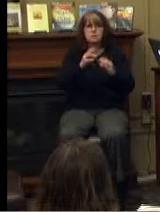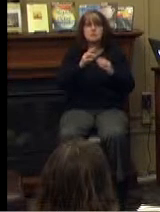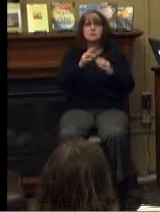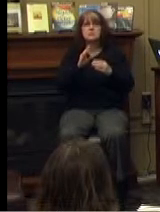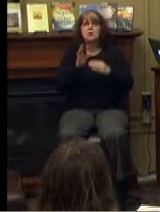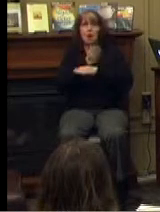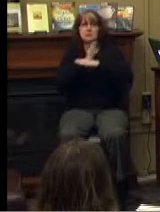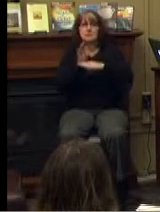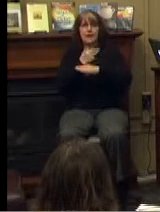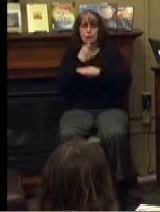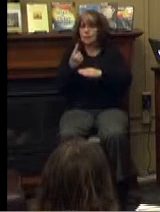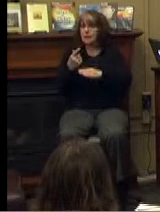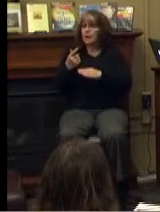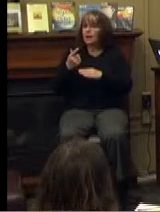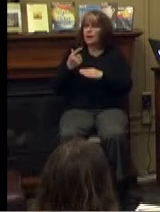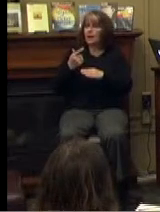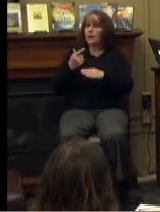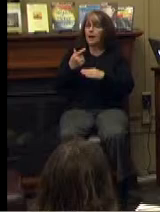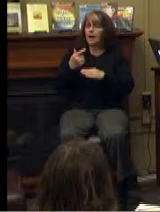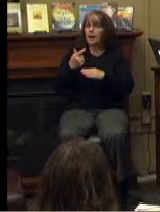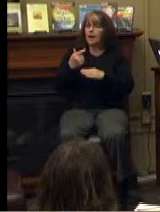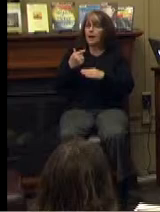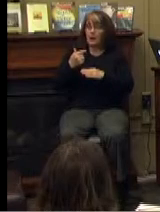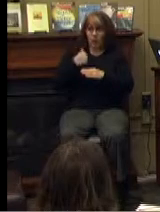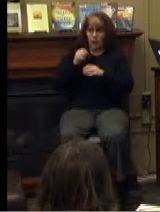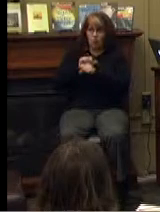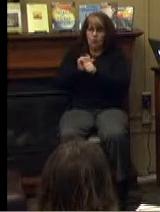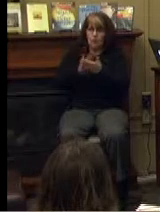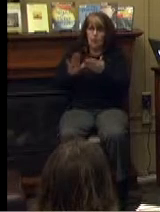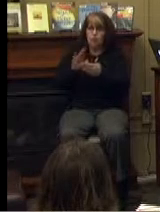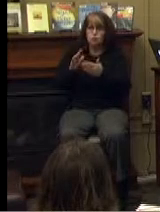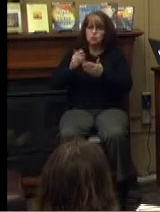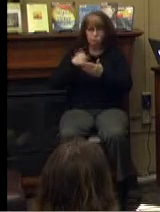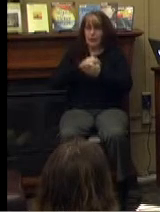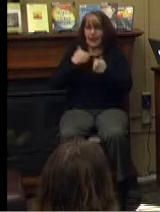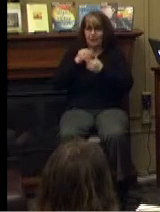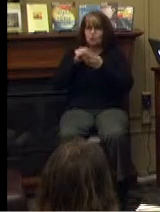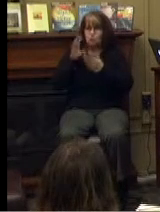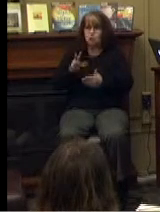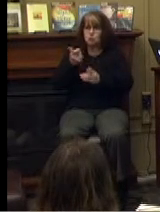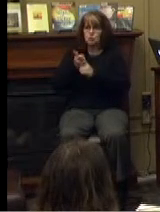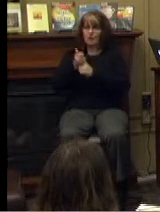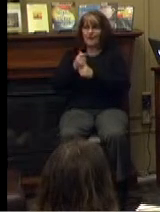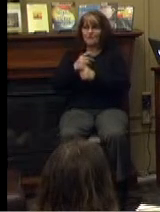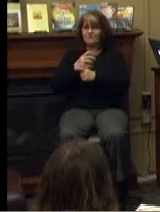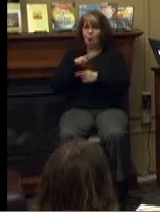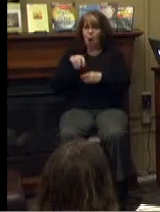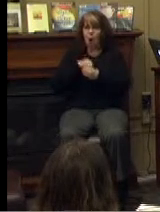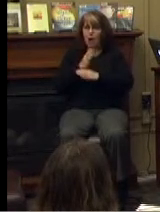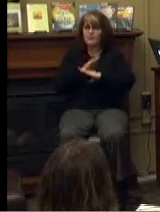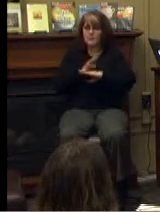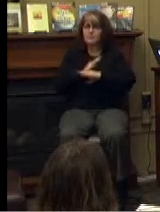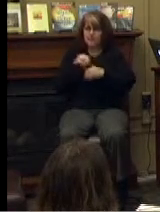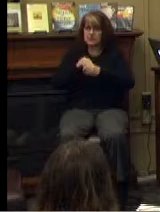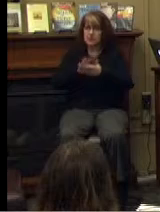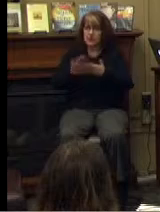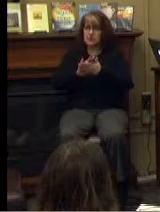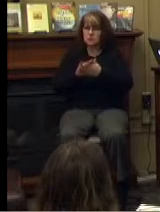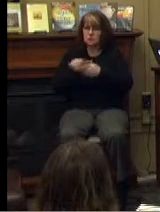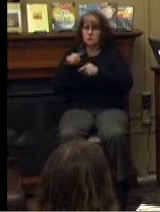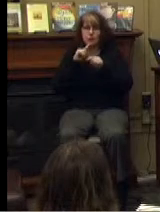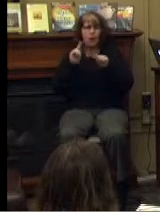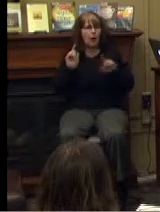autism spectrum, and they're floored. They can't believe that's even possible. And those are the things that we need to think about. How can we